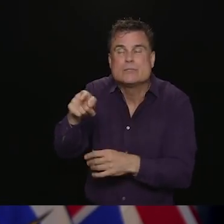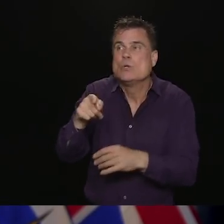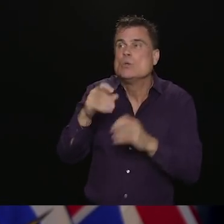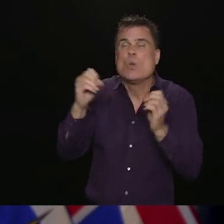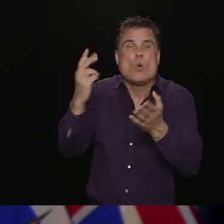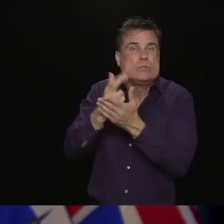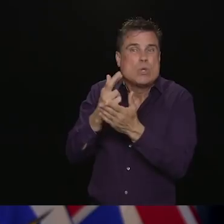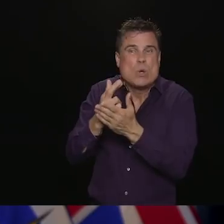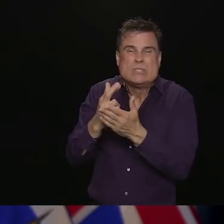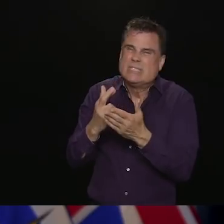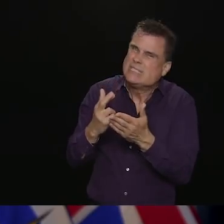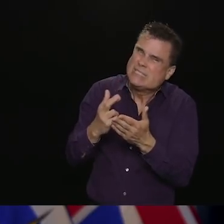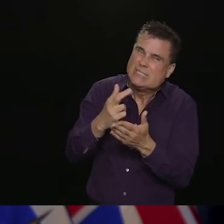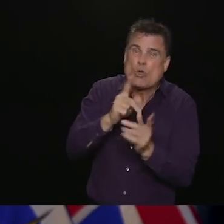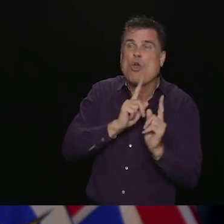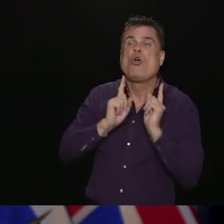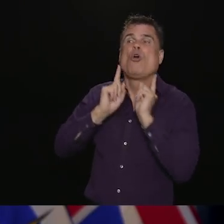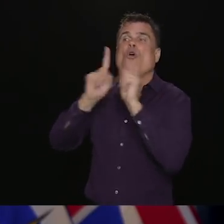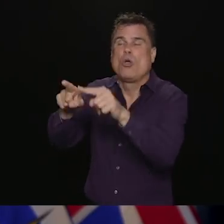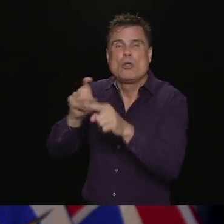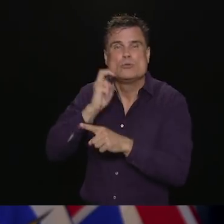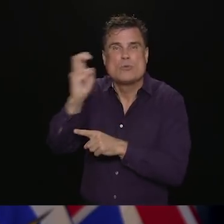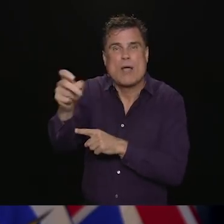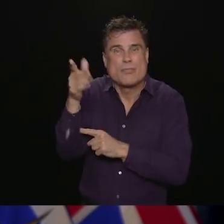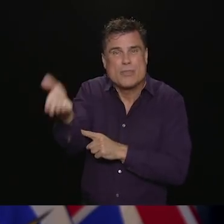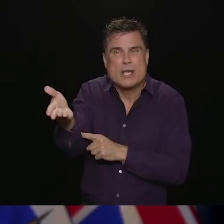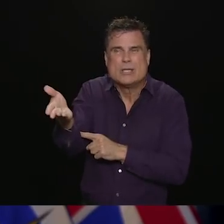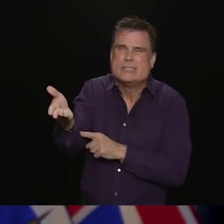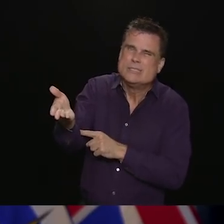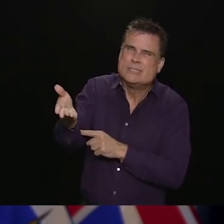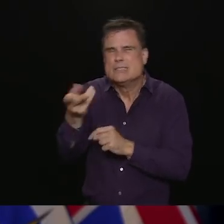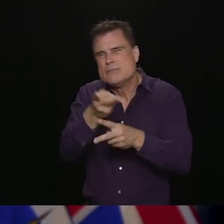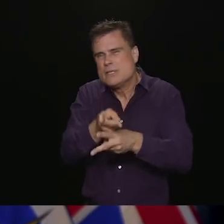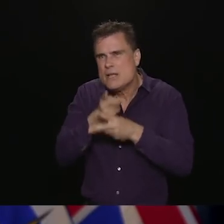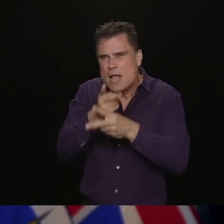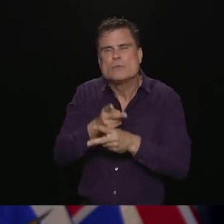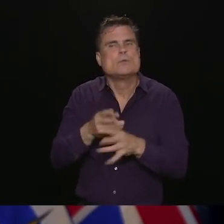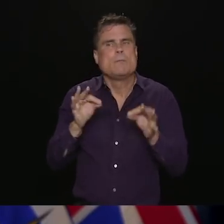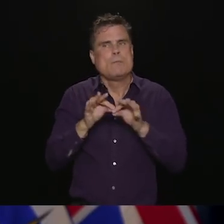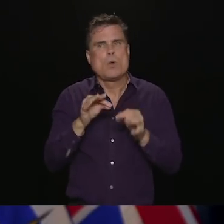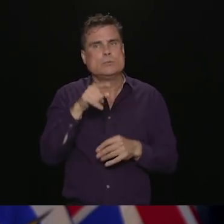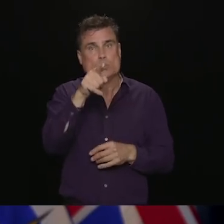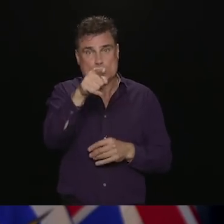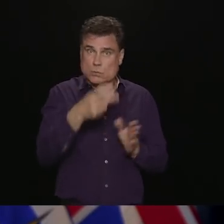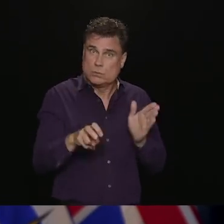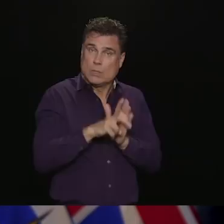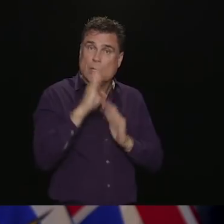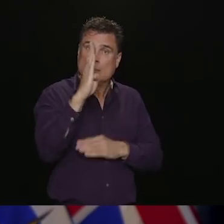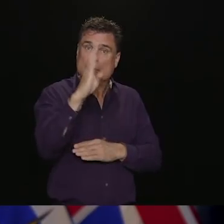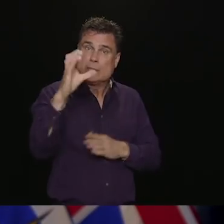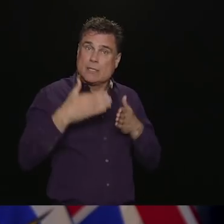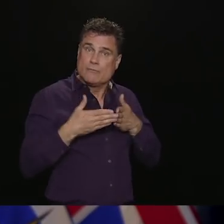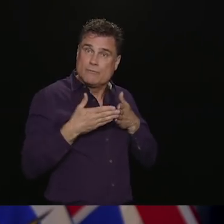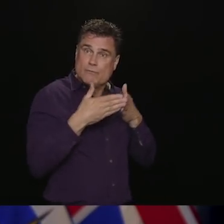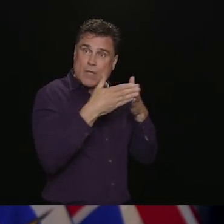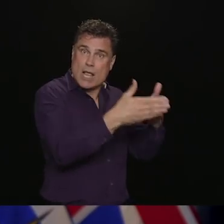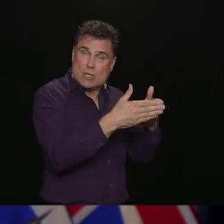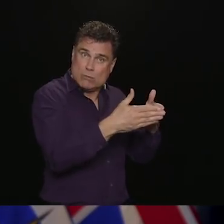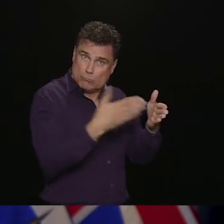very respectful of many communities who may not be ready to have a lot of guests yet,